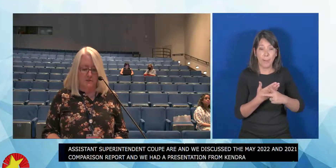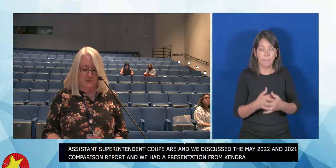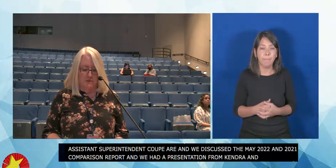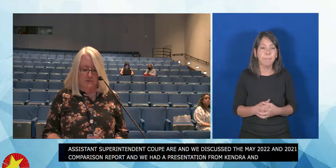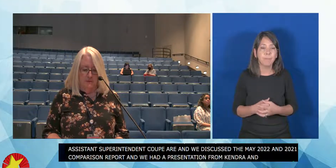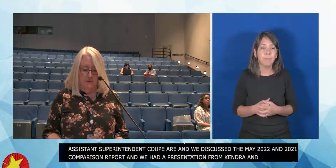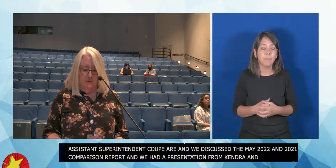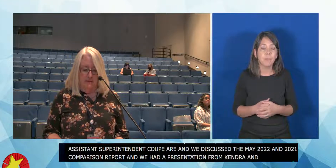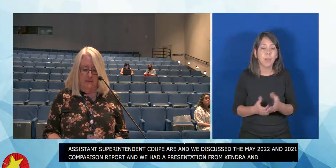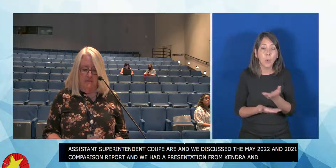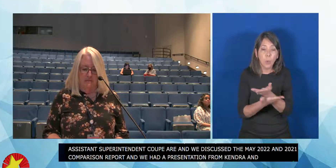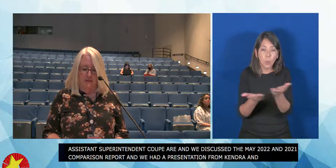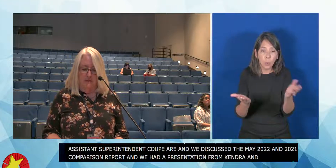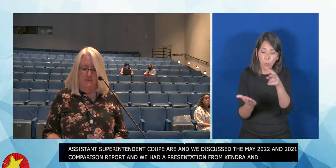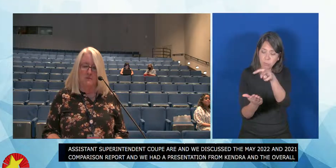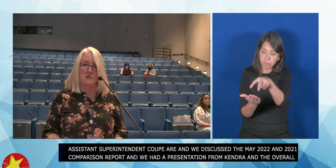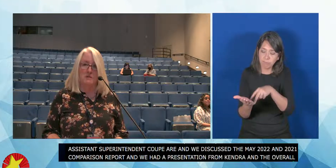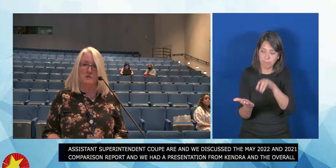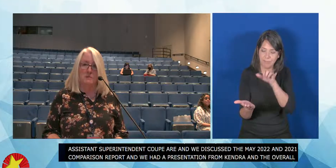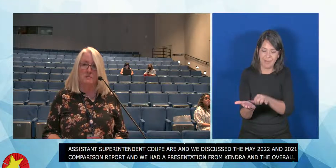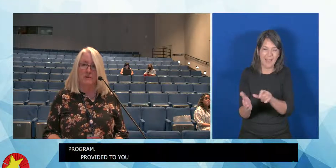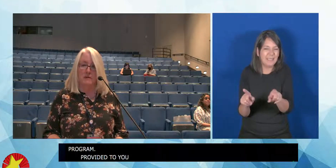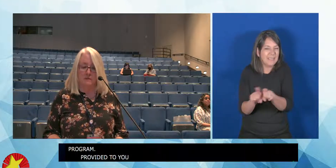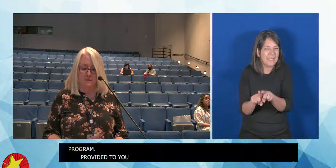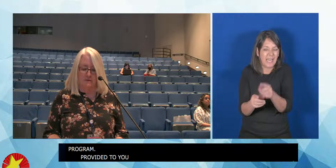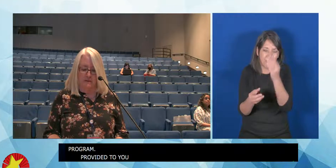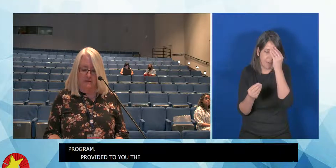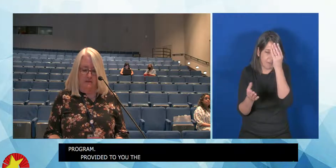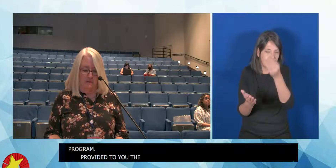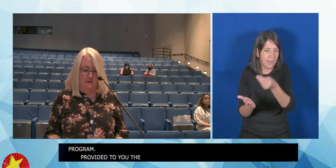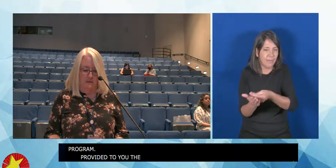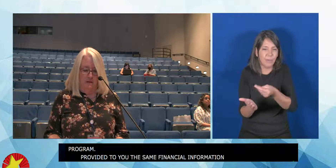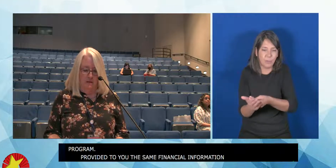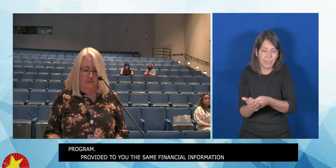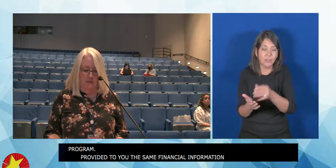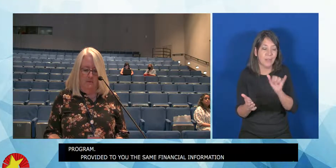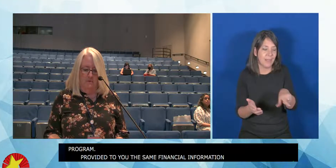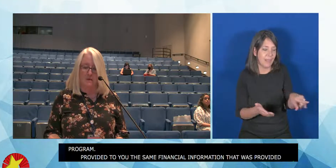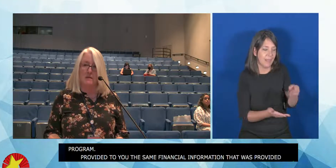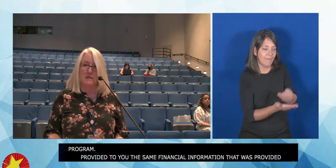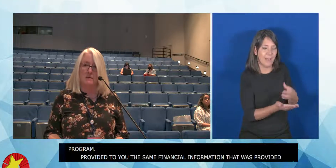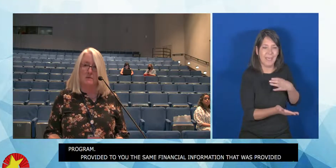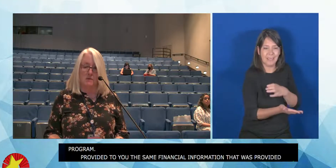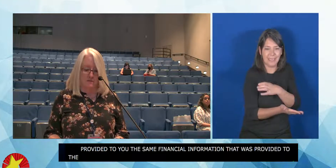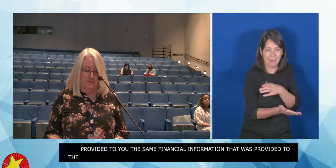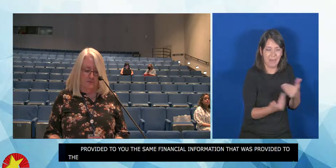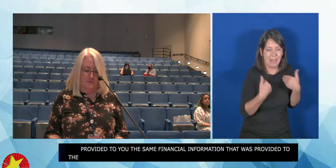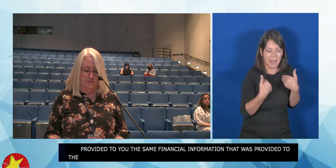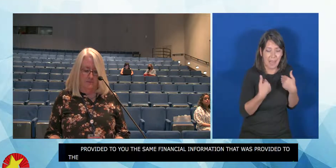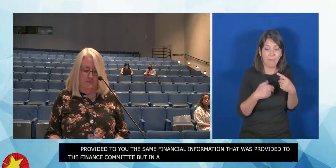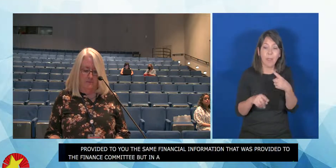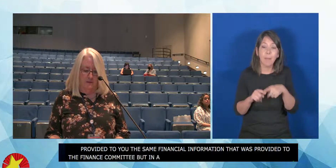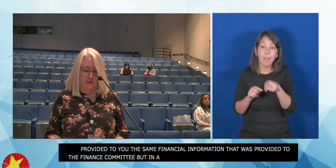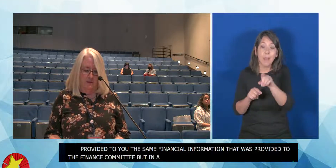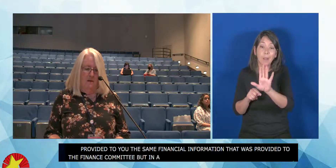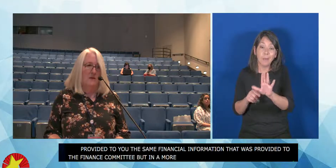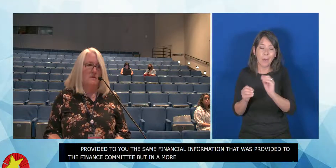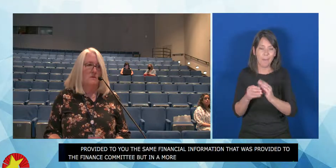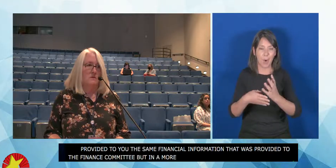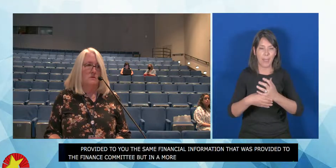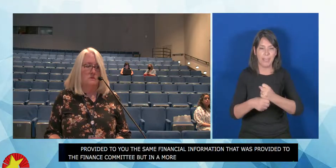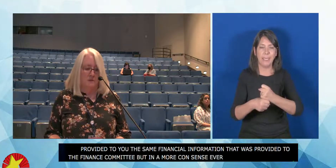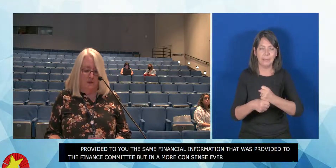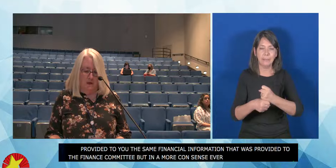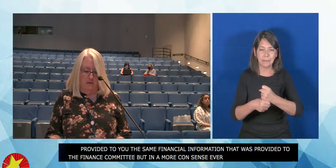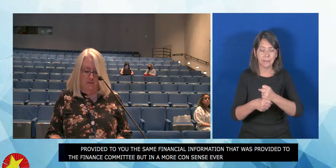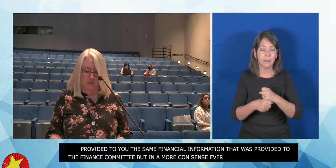Provided to you is the same financial information that was provided to the Finance Committee, but in a more condensed, summarized version. The